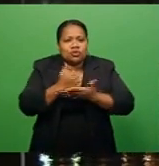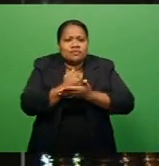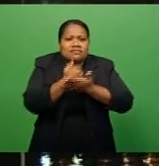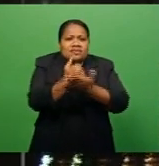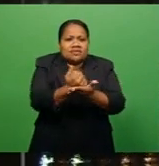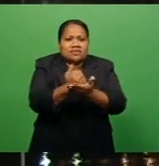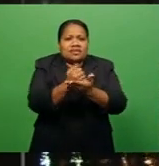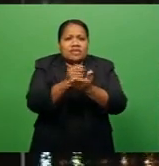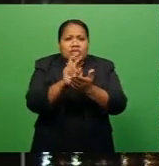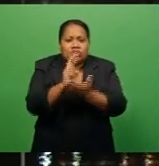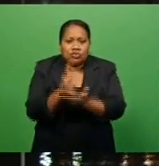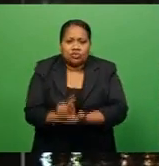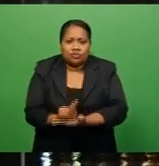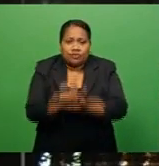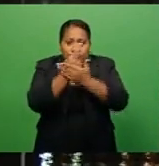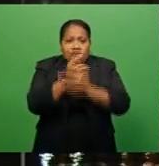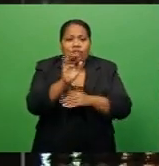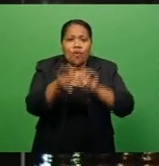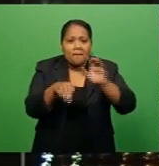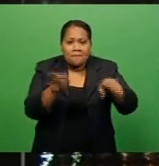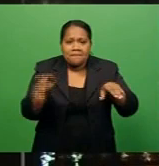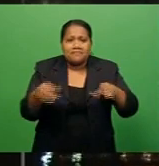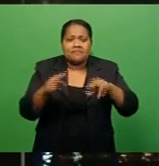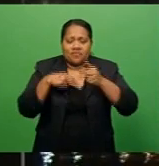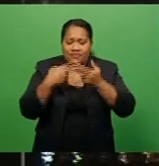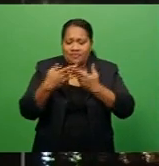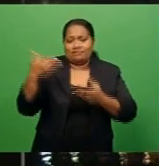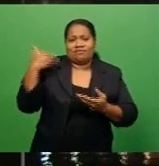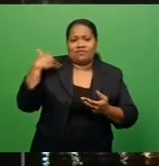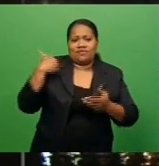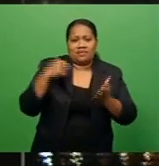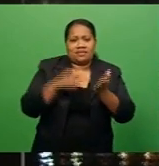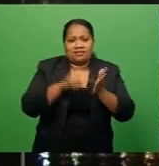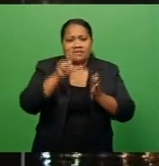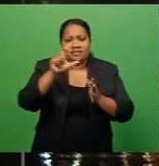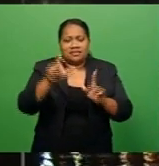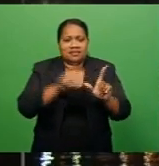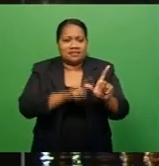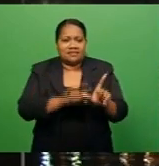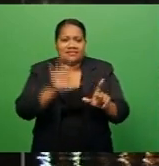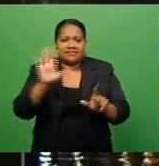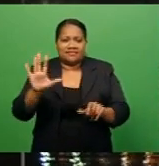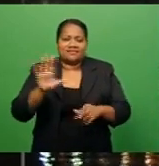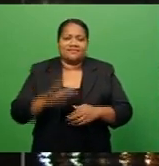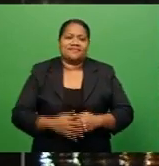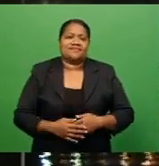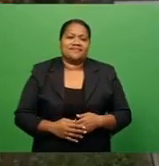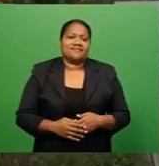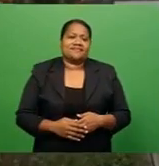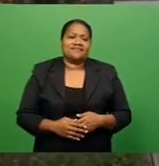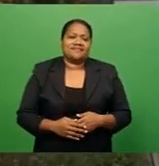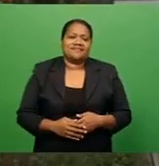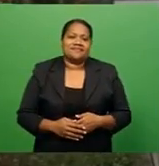the rehabilitation of homes and families affected by TCIASA. Elinor Turangaivu has more.